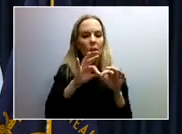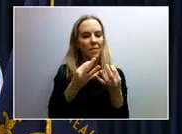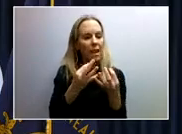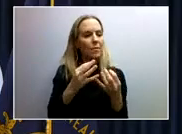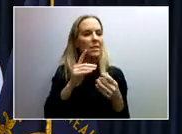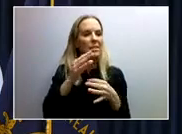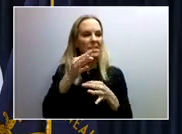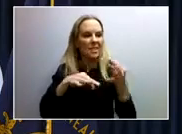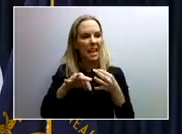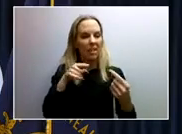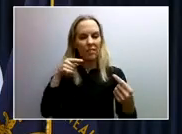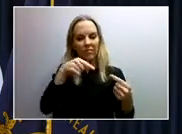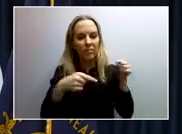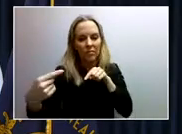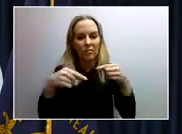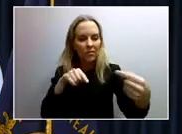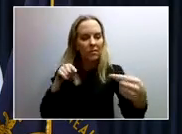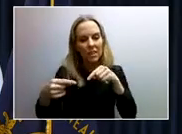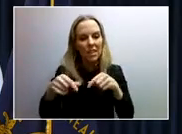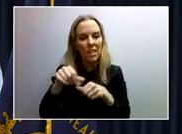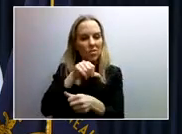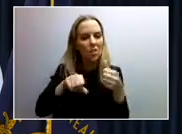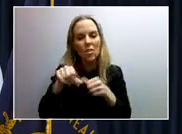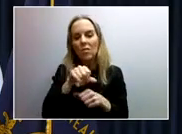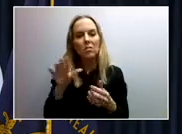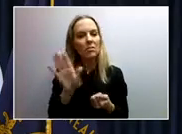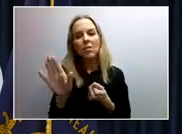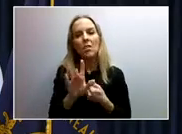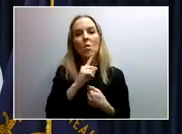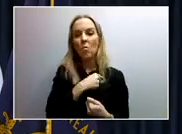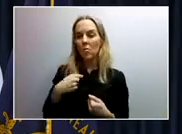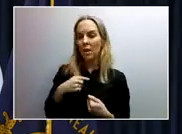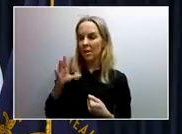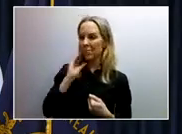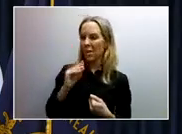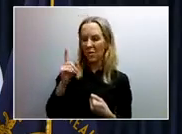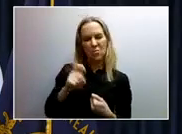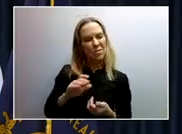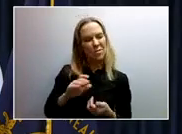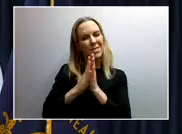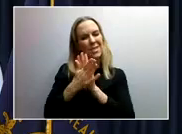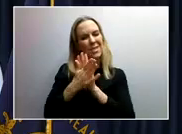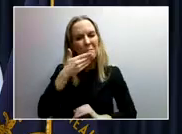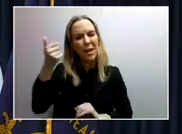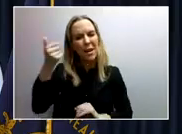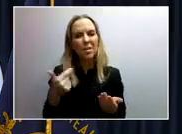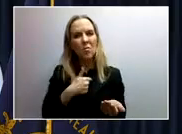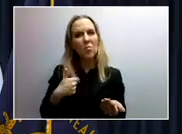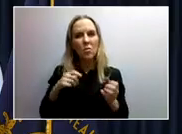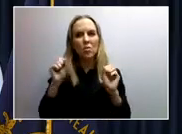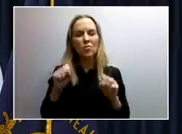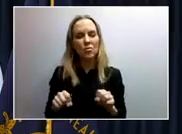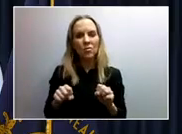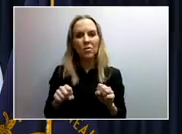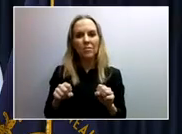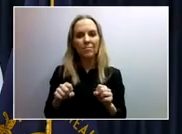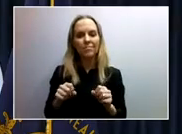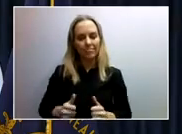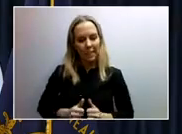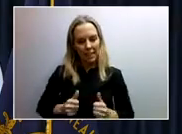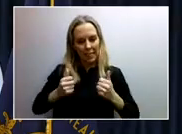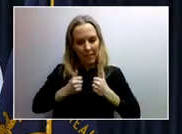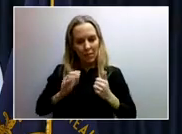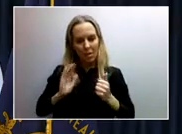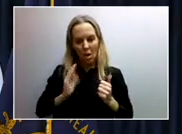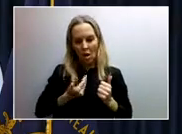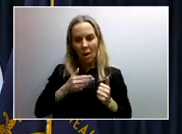other. With what we've experienced, we ought to be better. We ought to be able to live our faith in a way that says every